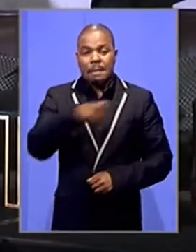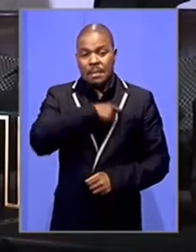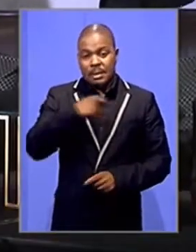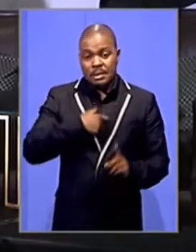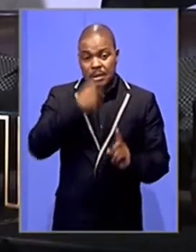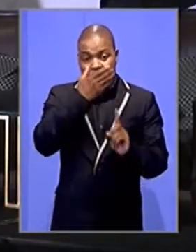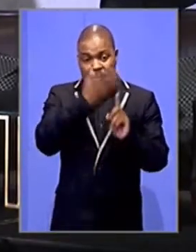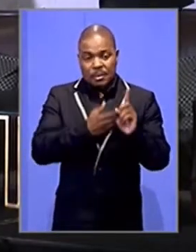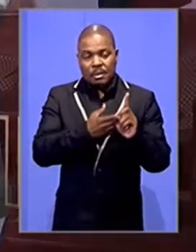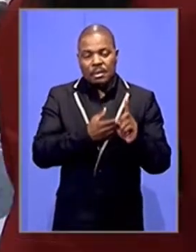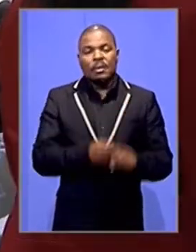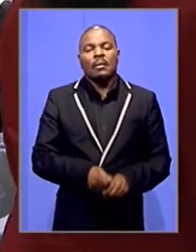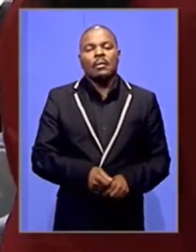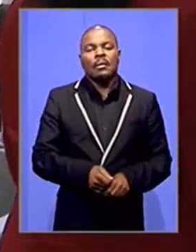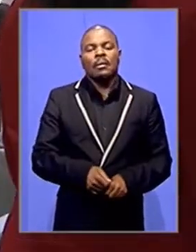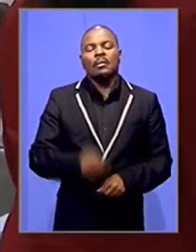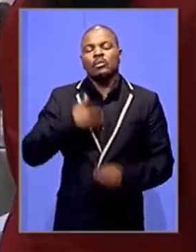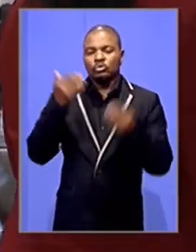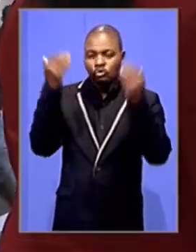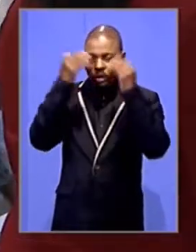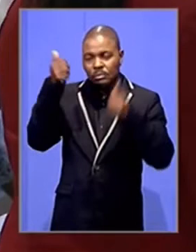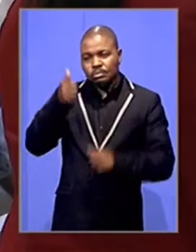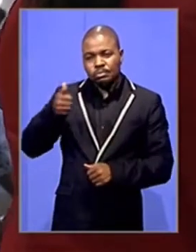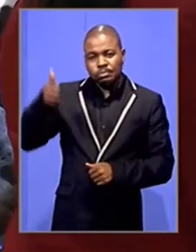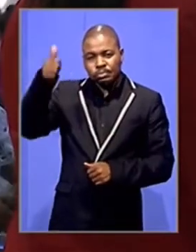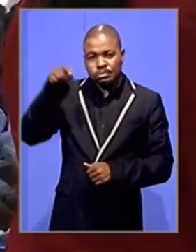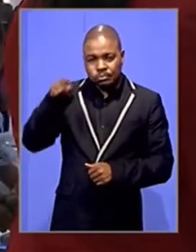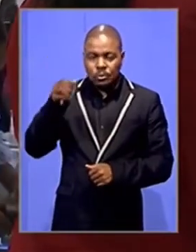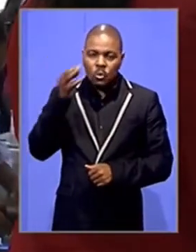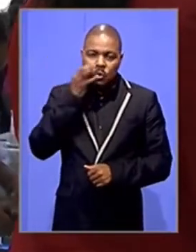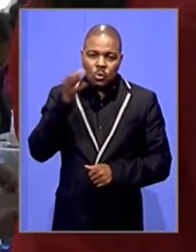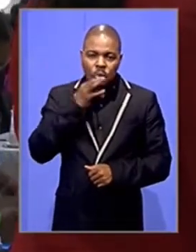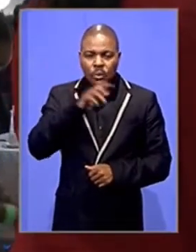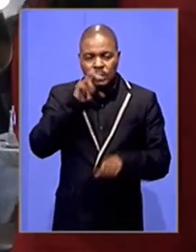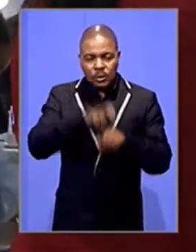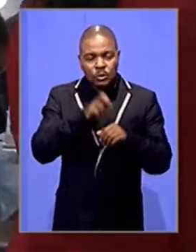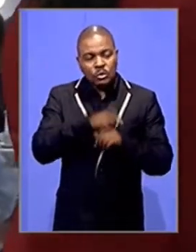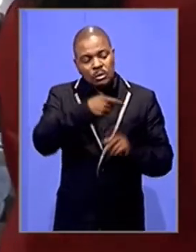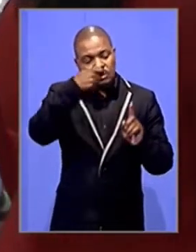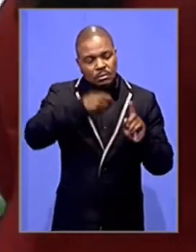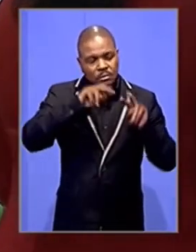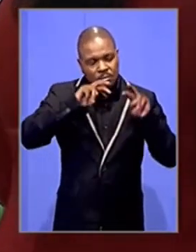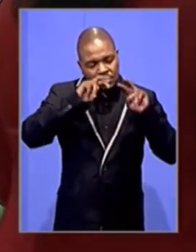Ramaphosa o laetse kantoro kgolo ya moatlhodi mogolo go dula e etse tlhoko tiro ya mmueledi wa puso.